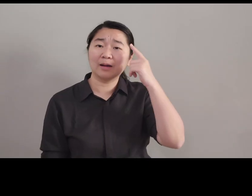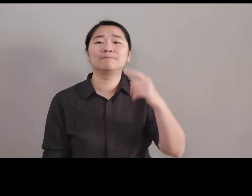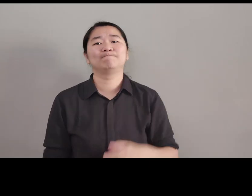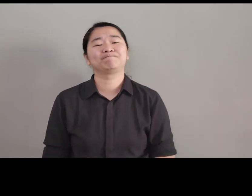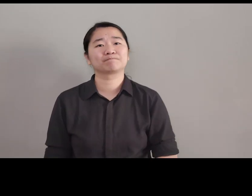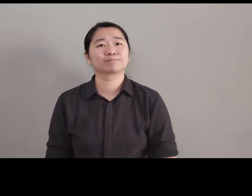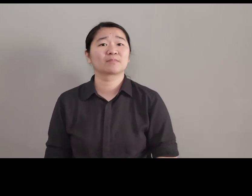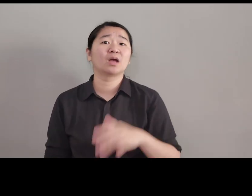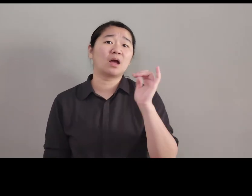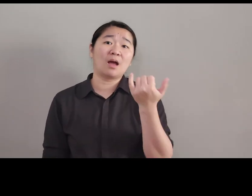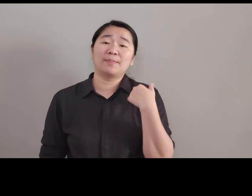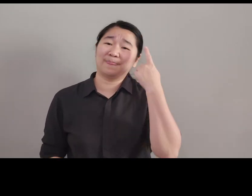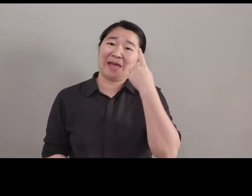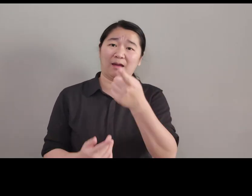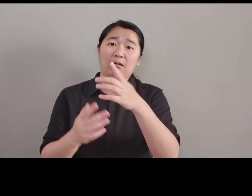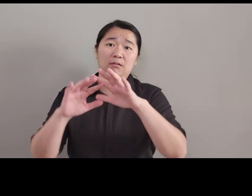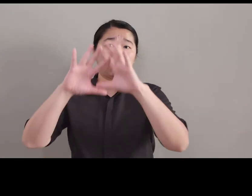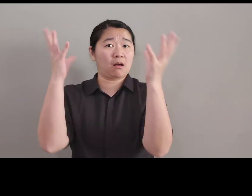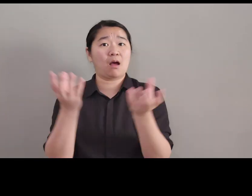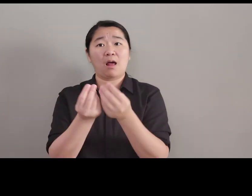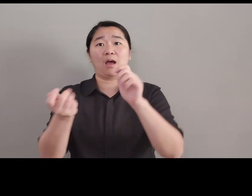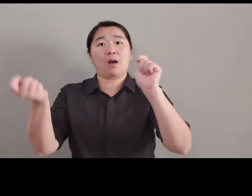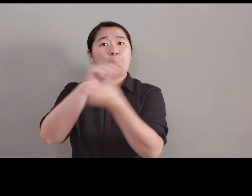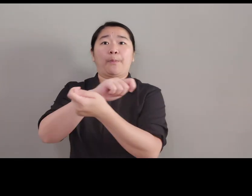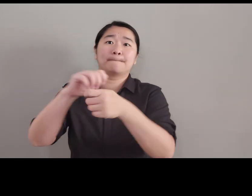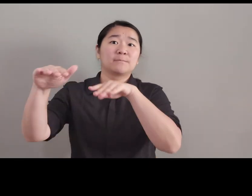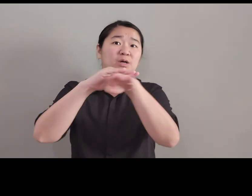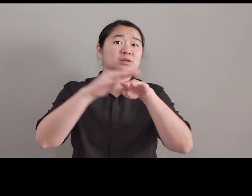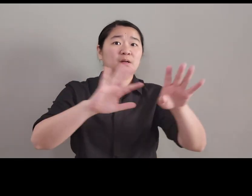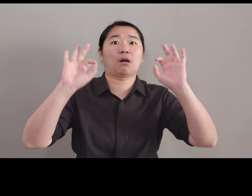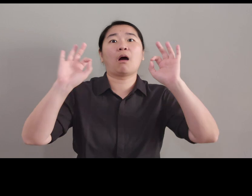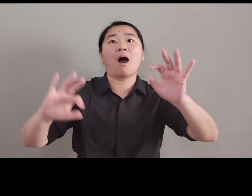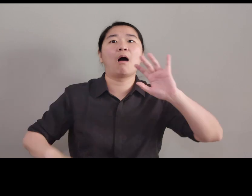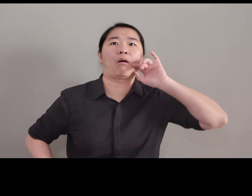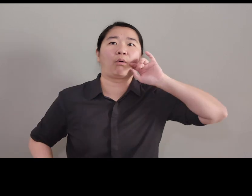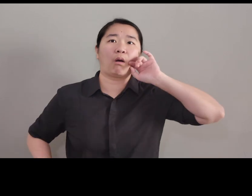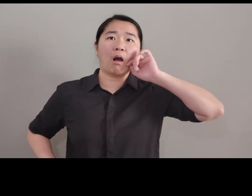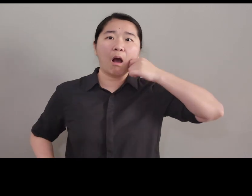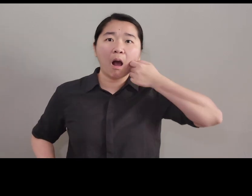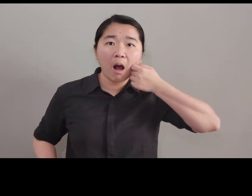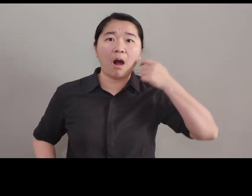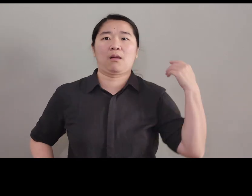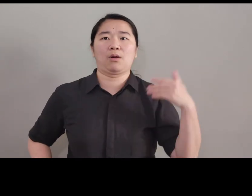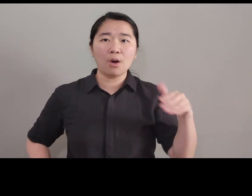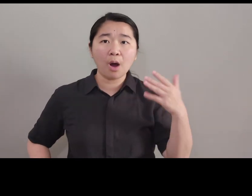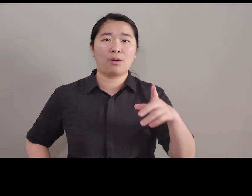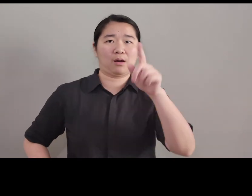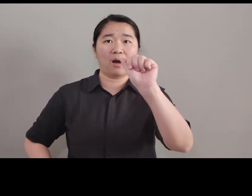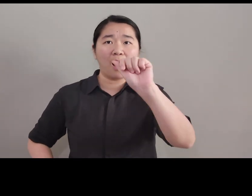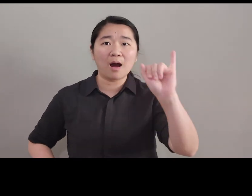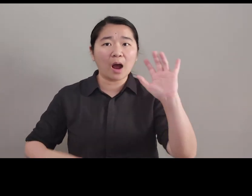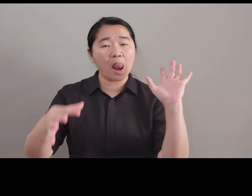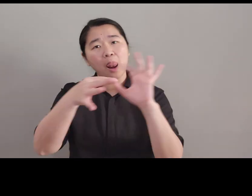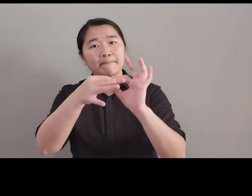cool. I don't know how we need to do that. But we need to get everybody involved, right? Right from children